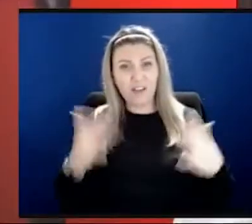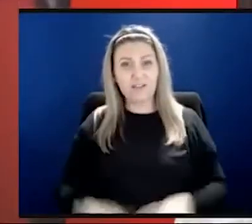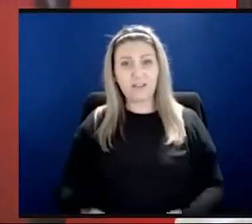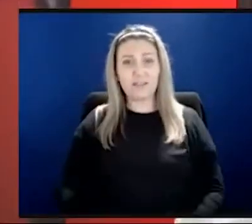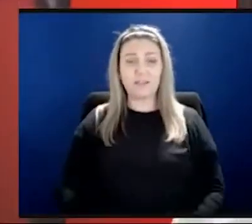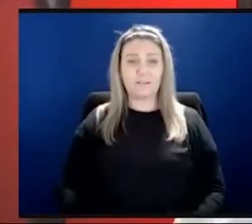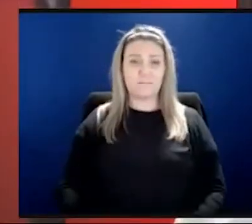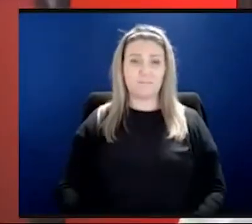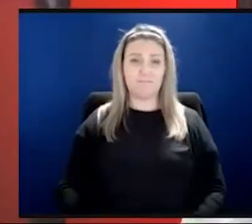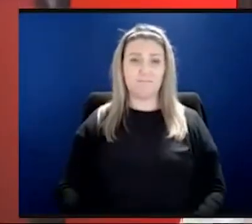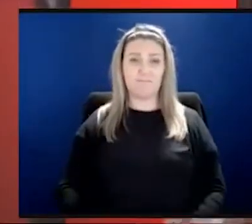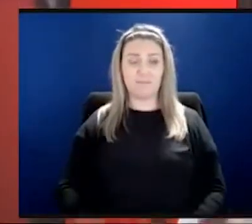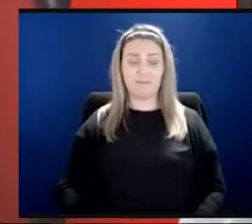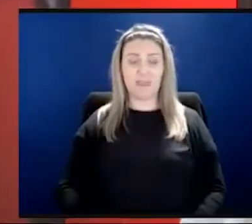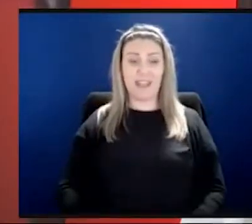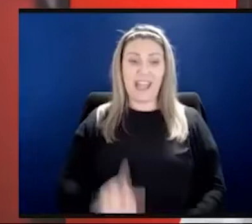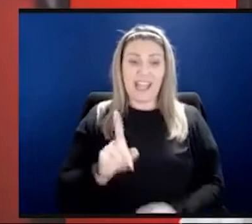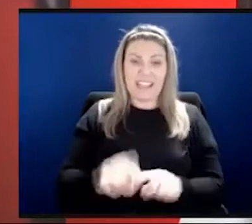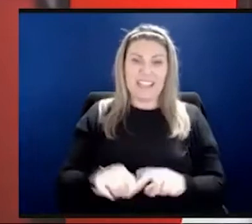Not directly. I think that